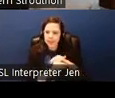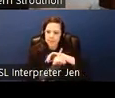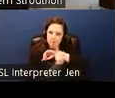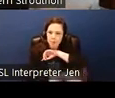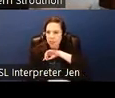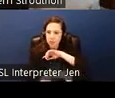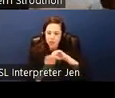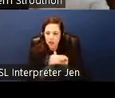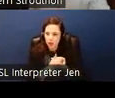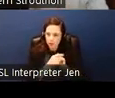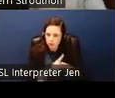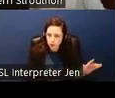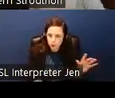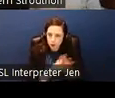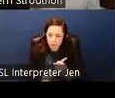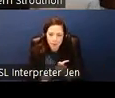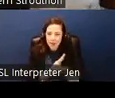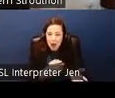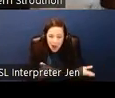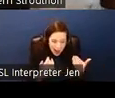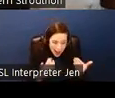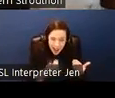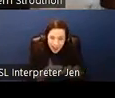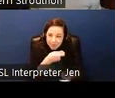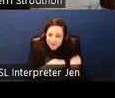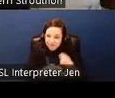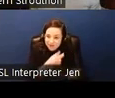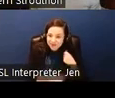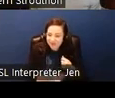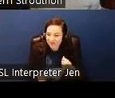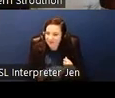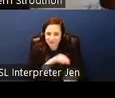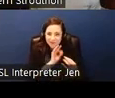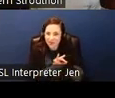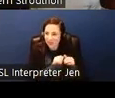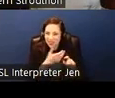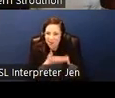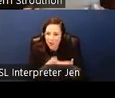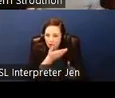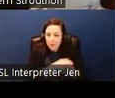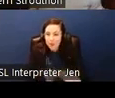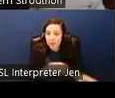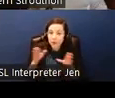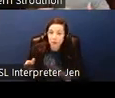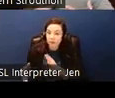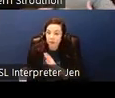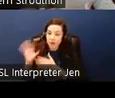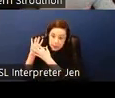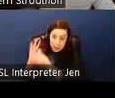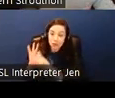that they show up. They're invited to show up exactly the way that they are. And attachment relies on